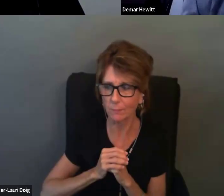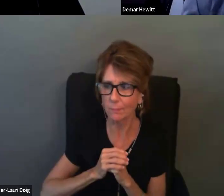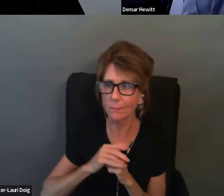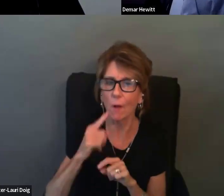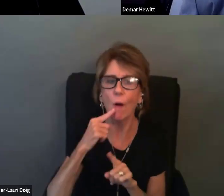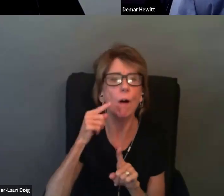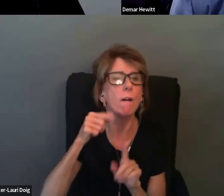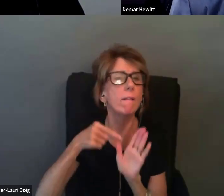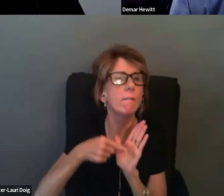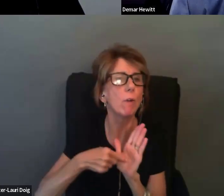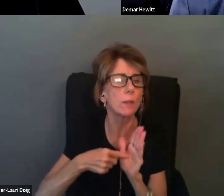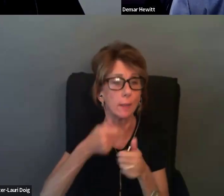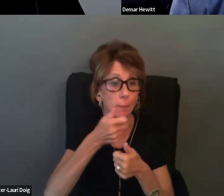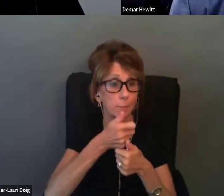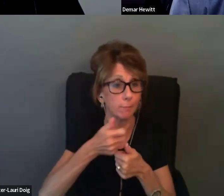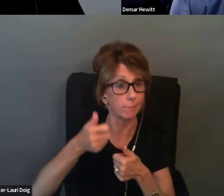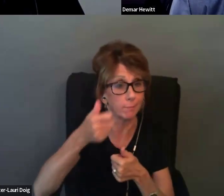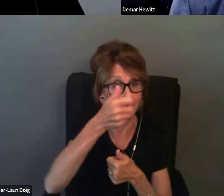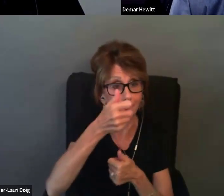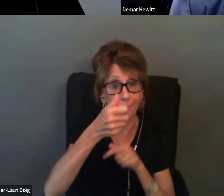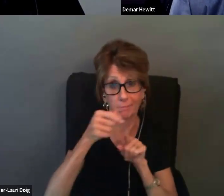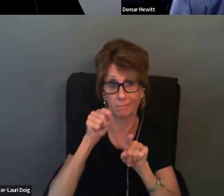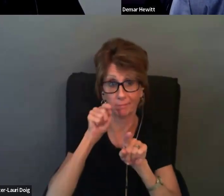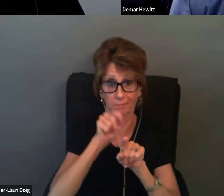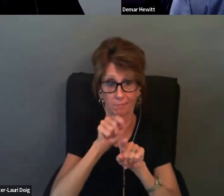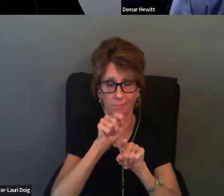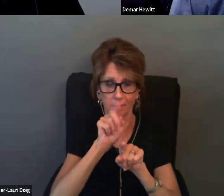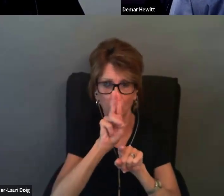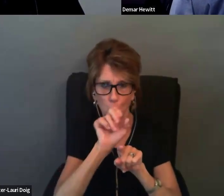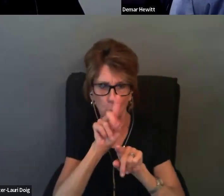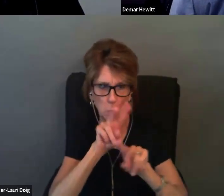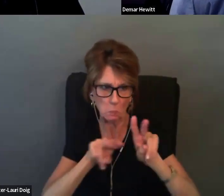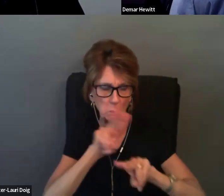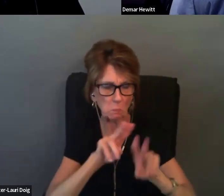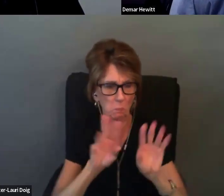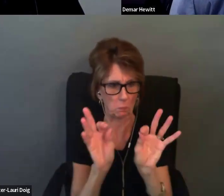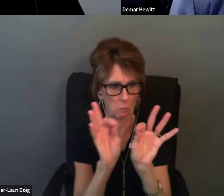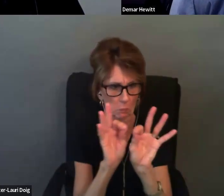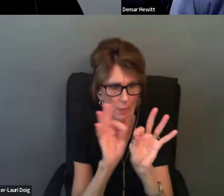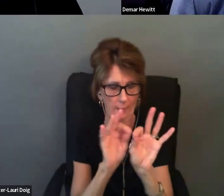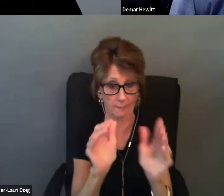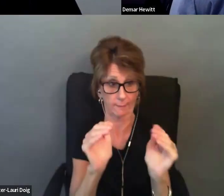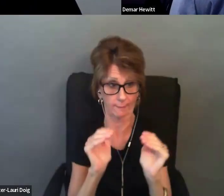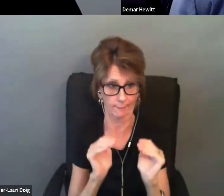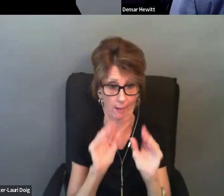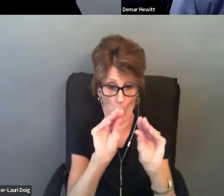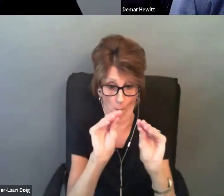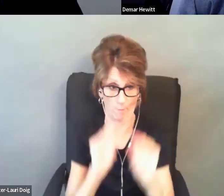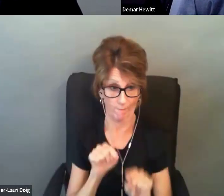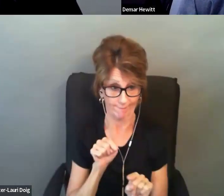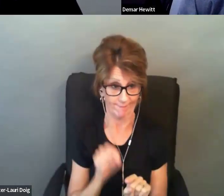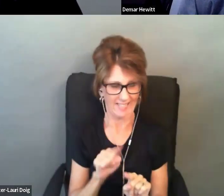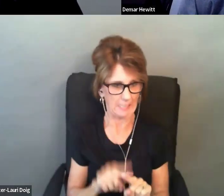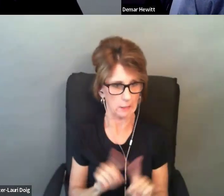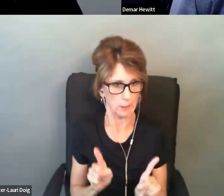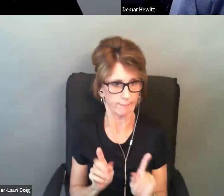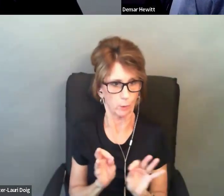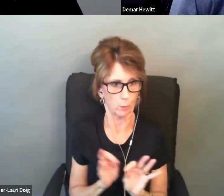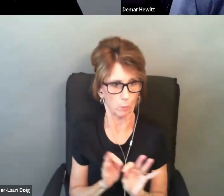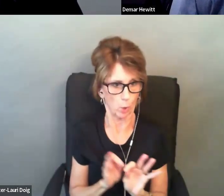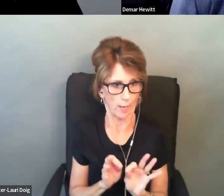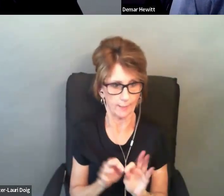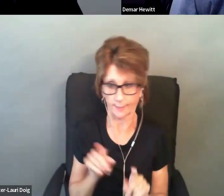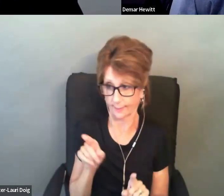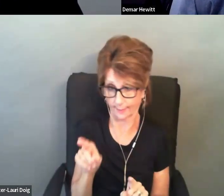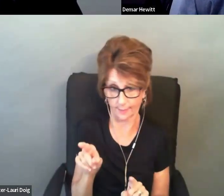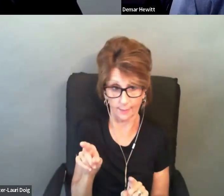unit was going for a particular price and this unit is going for another price, the landlord can make the request and